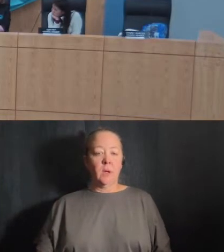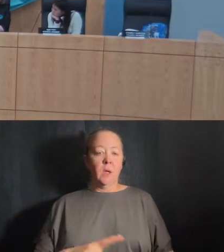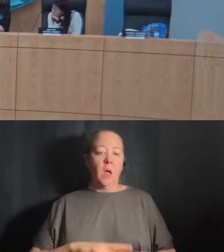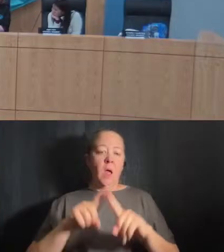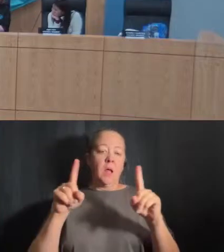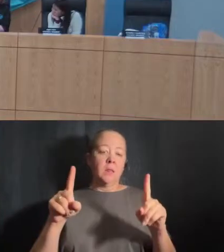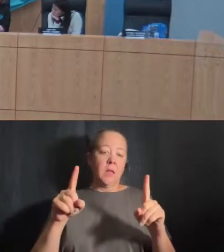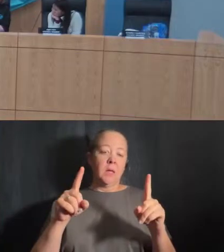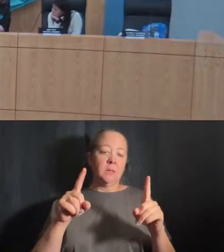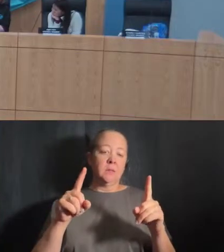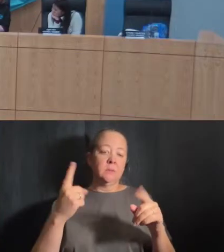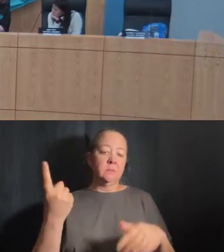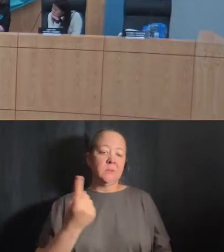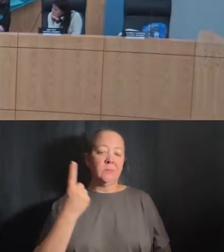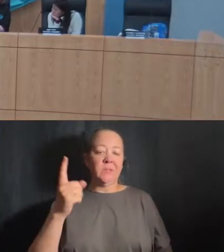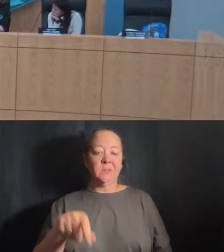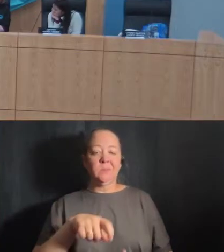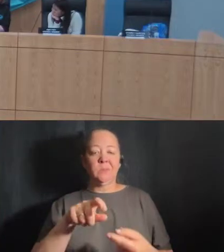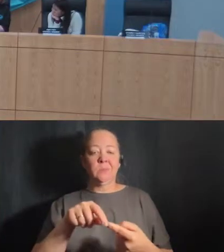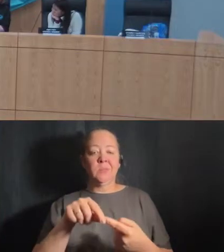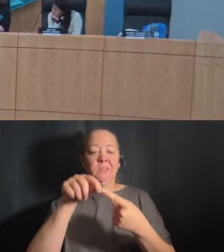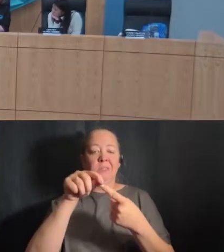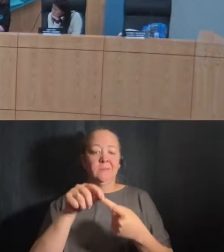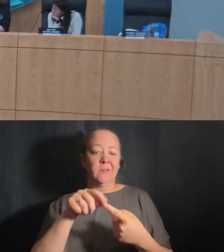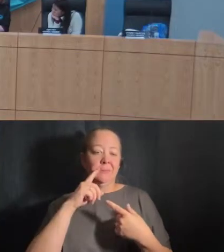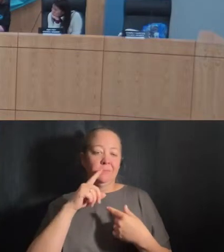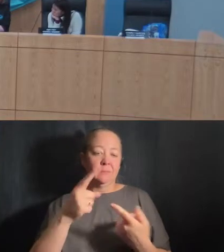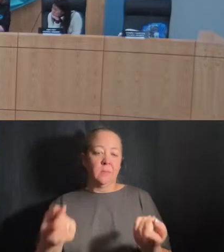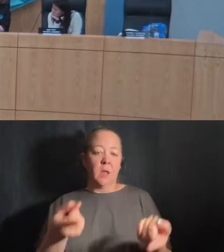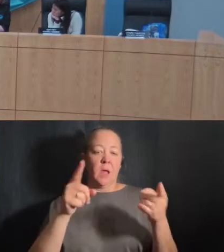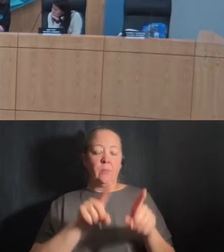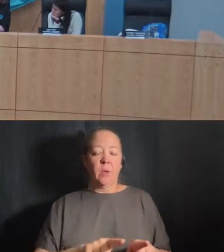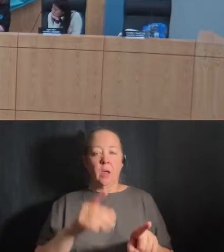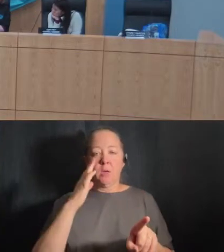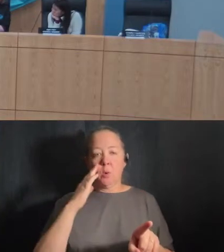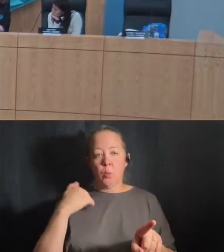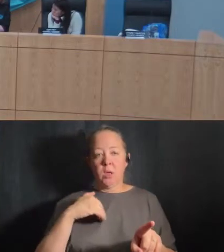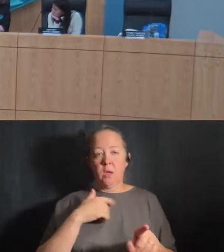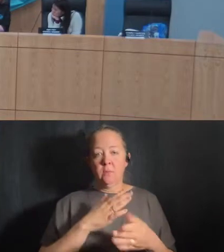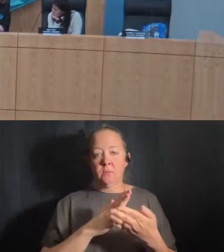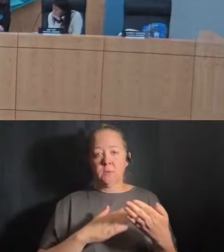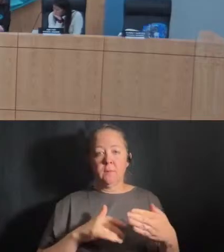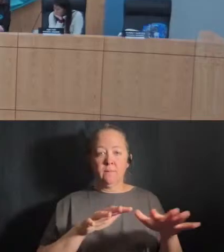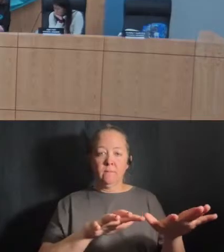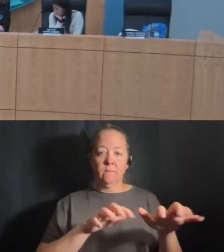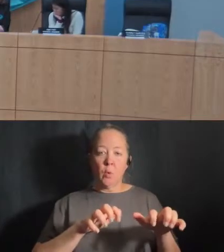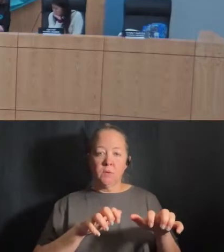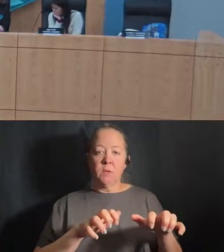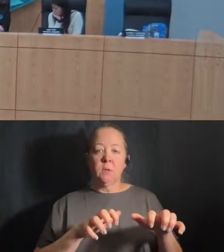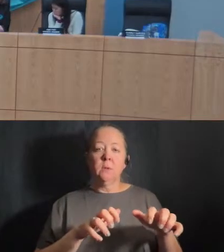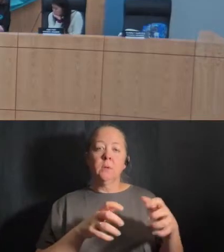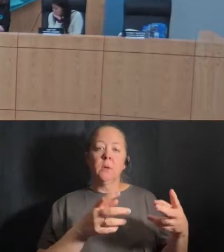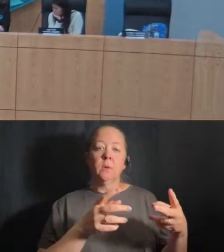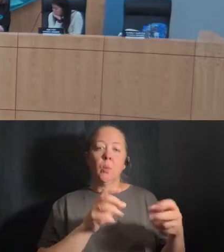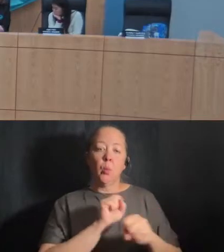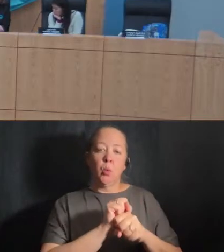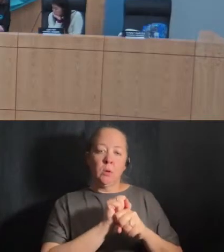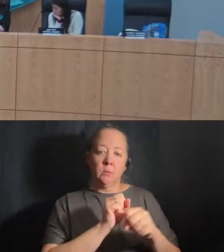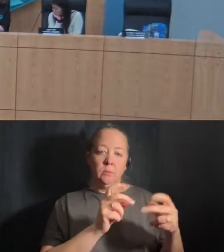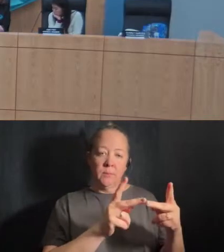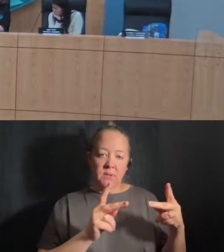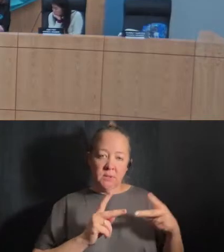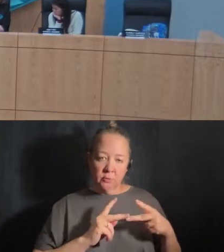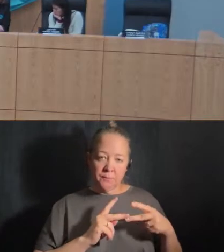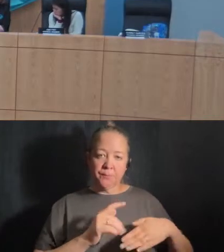happens. So I know that we have frozen positions and things like that. I do think that some of the reason